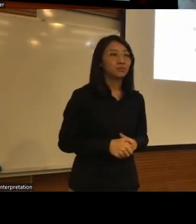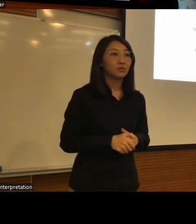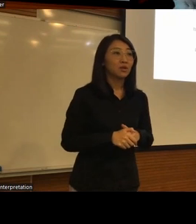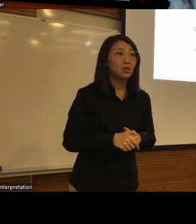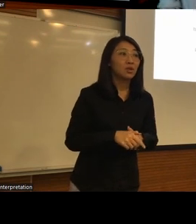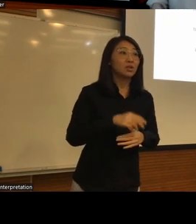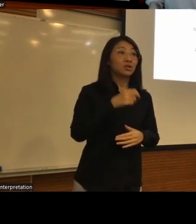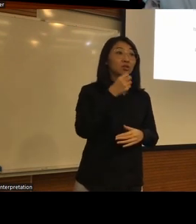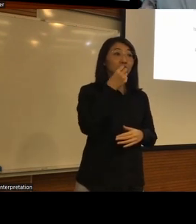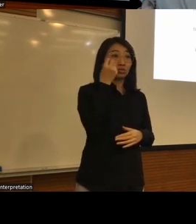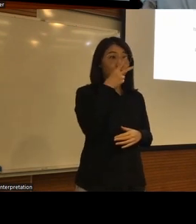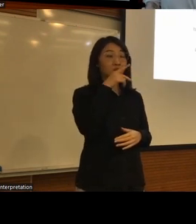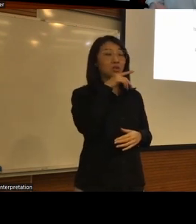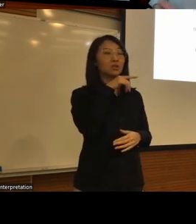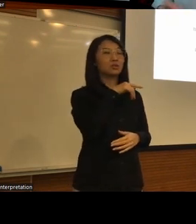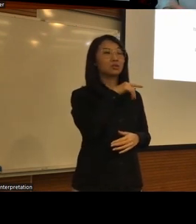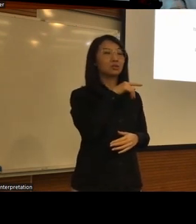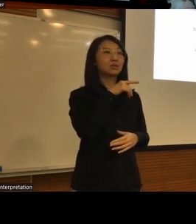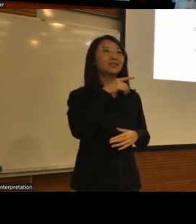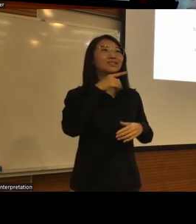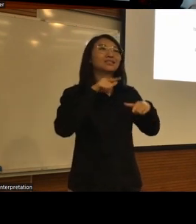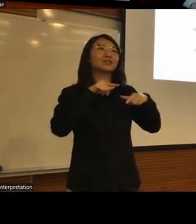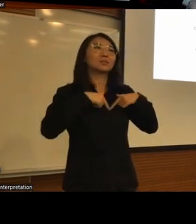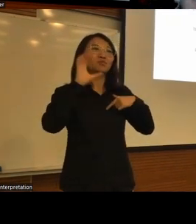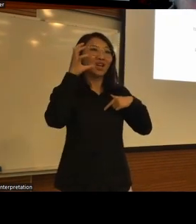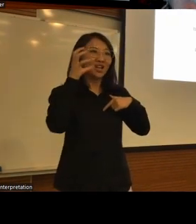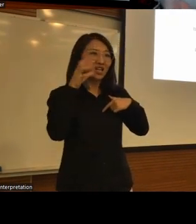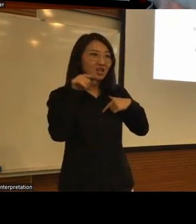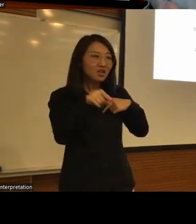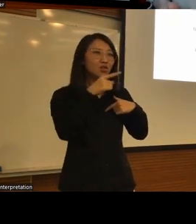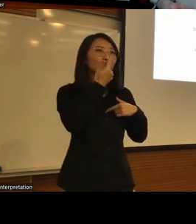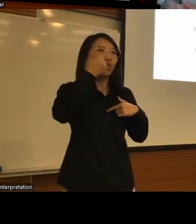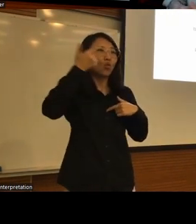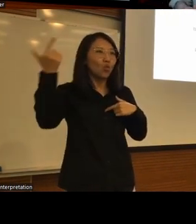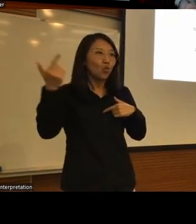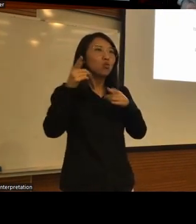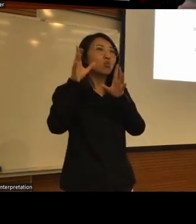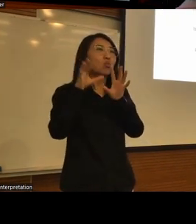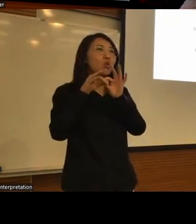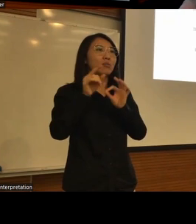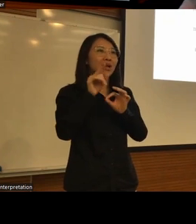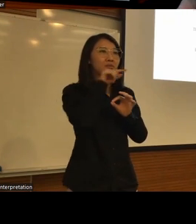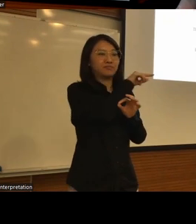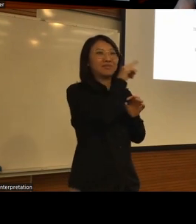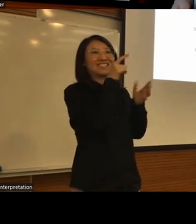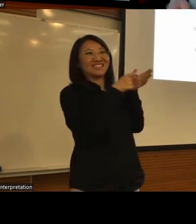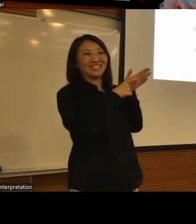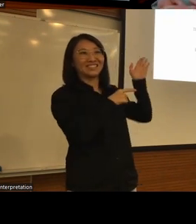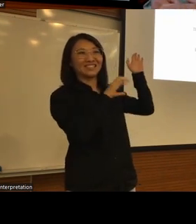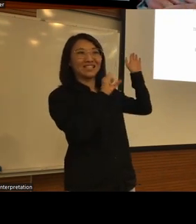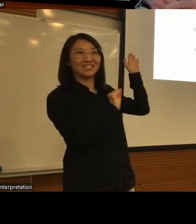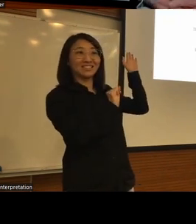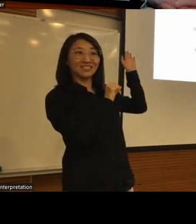One of the concepts that psychologists talk about is schemata.